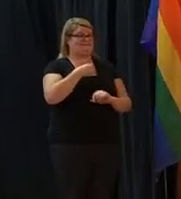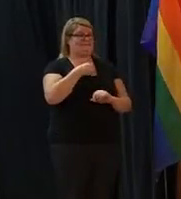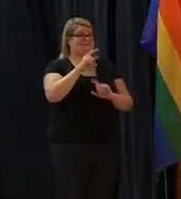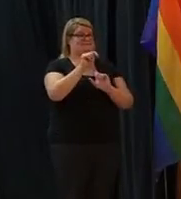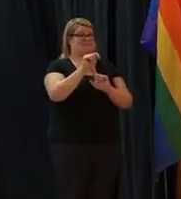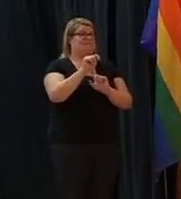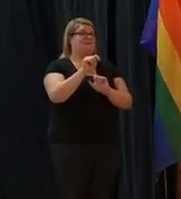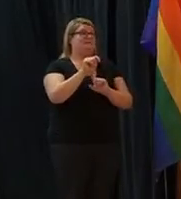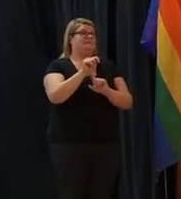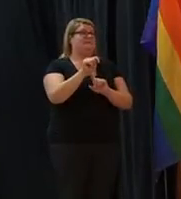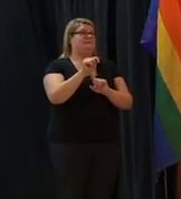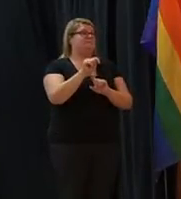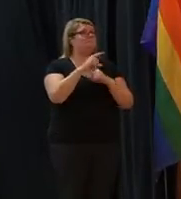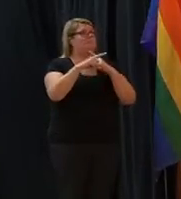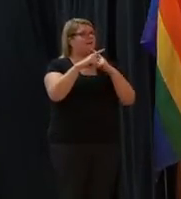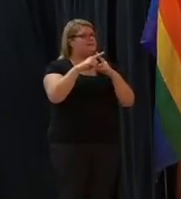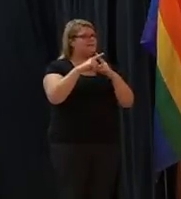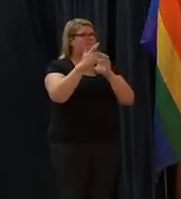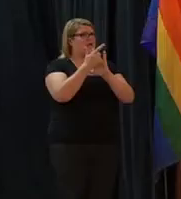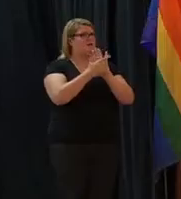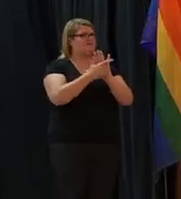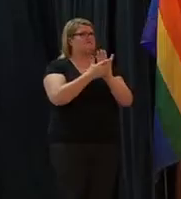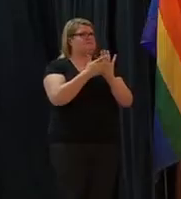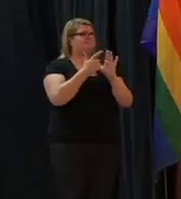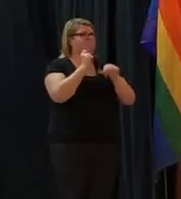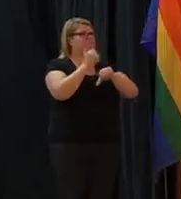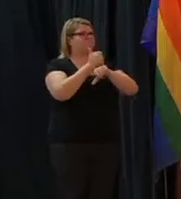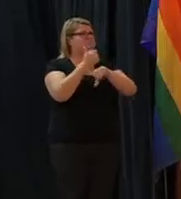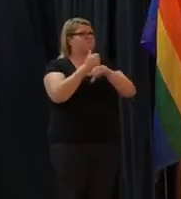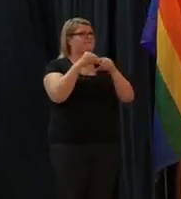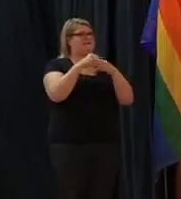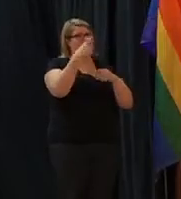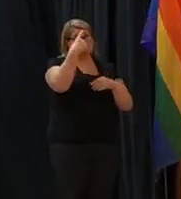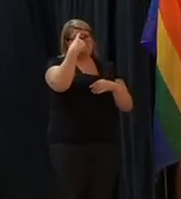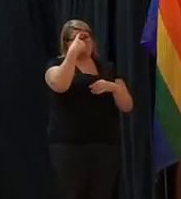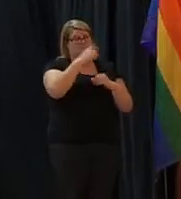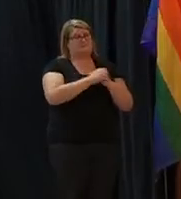we have some positive legislation over there.